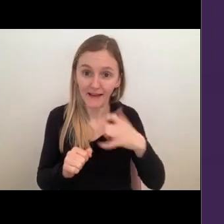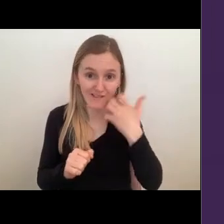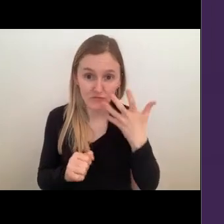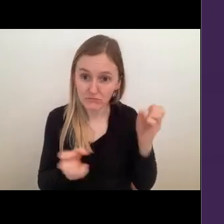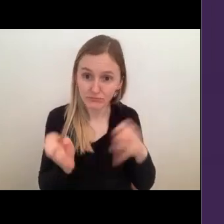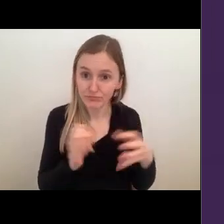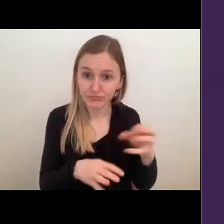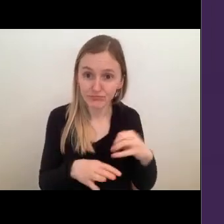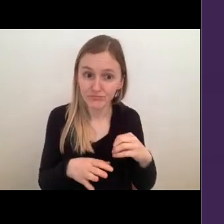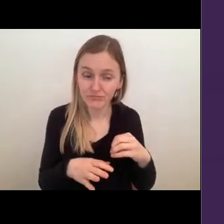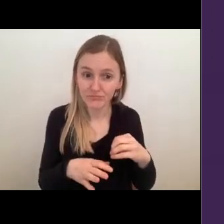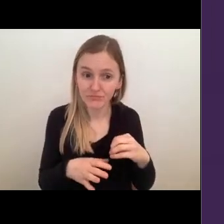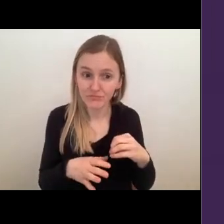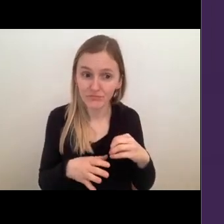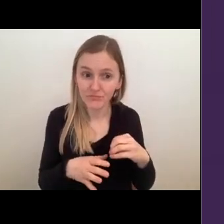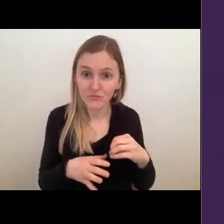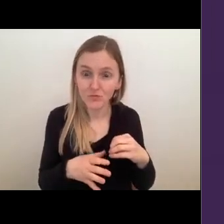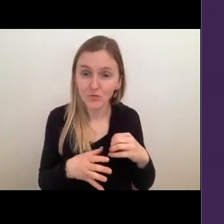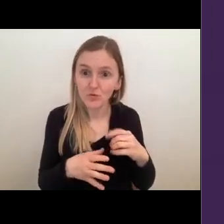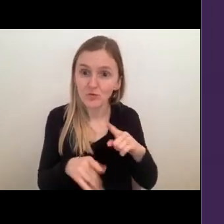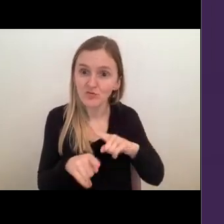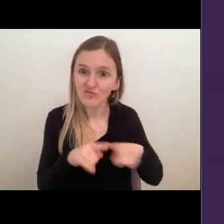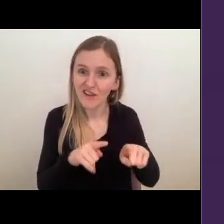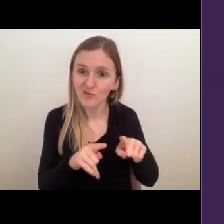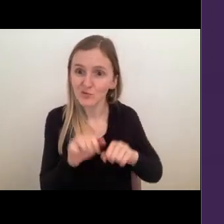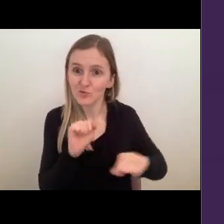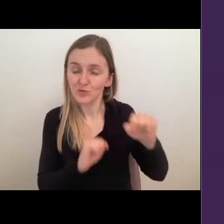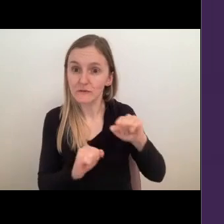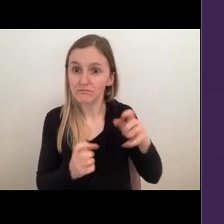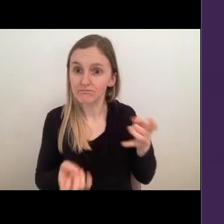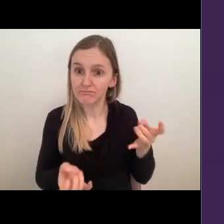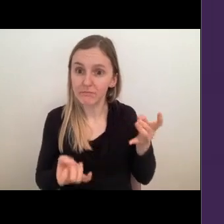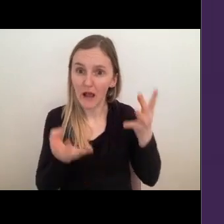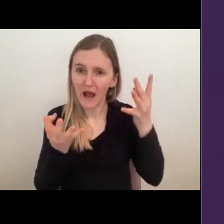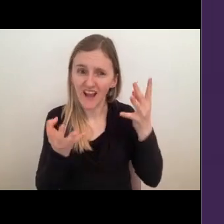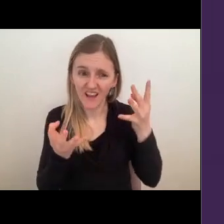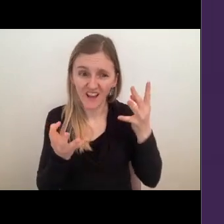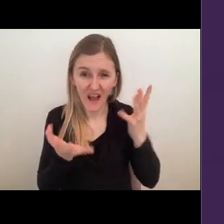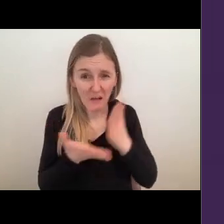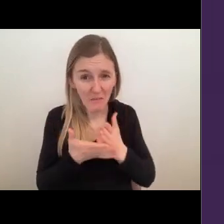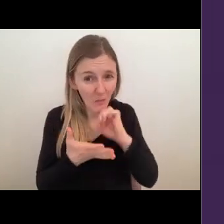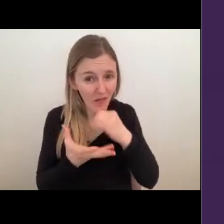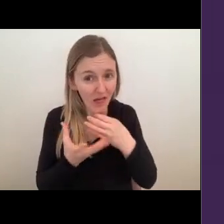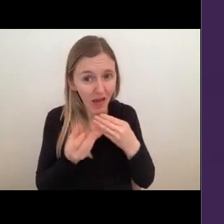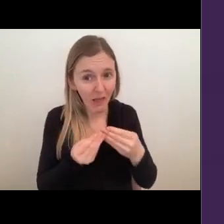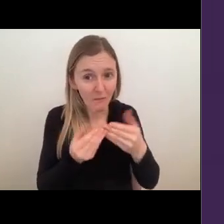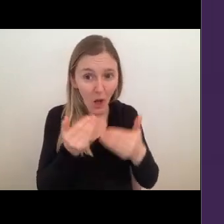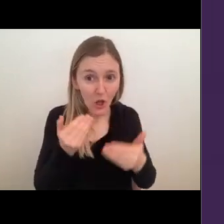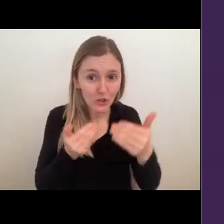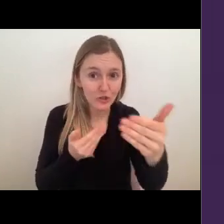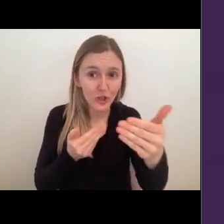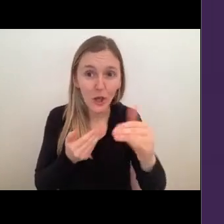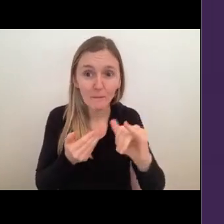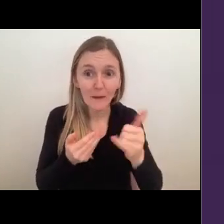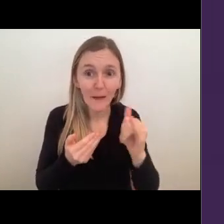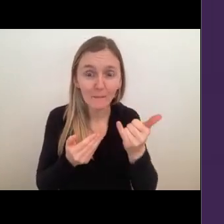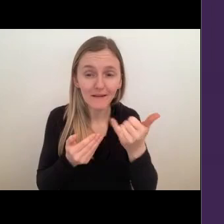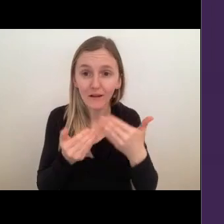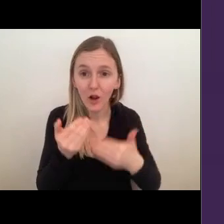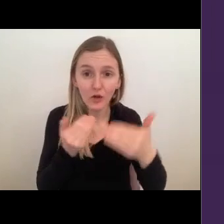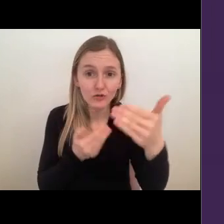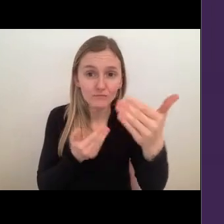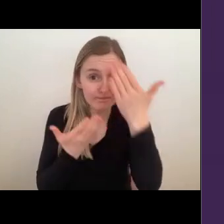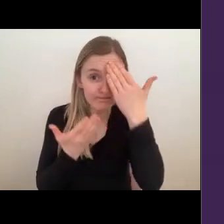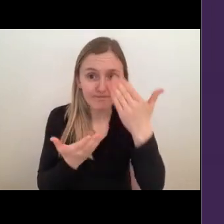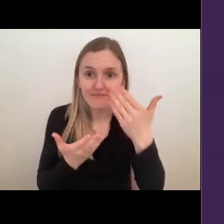this unhelpful in the long term? If I leave it to him and he forgets the essential items and then there's consequences at school, I